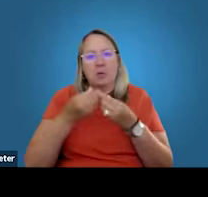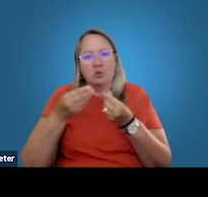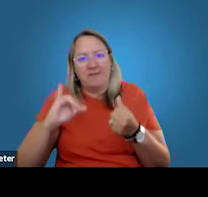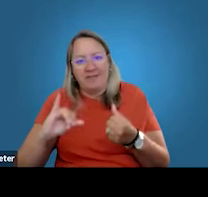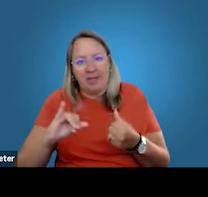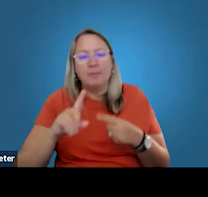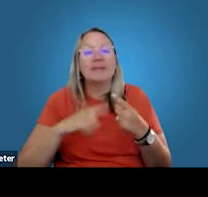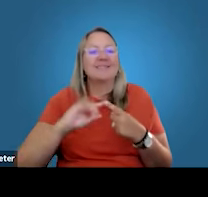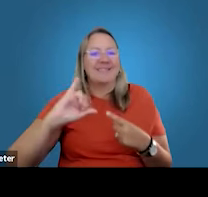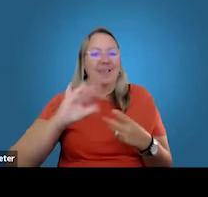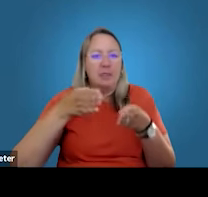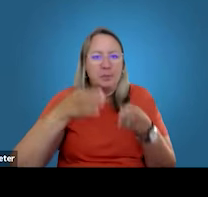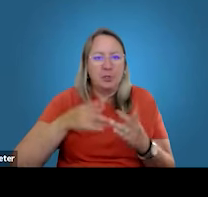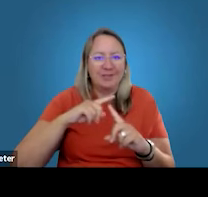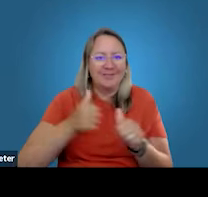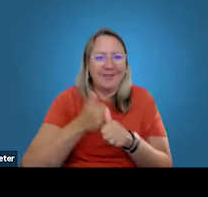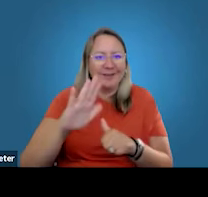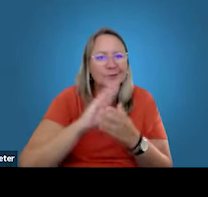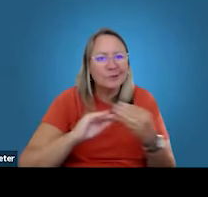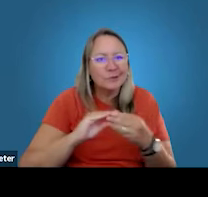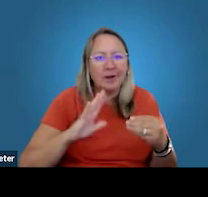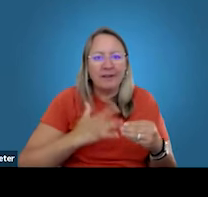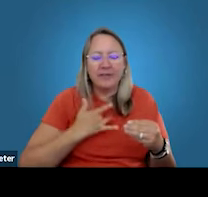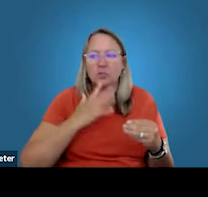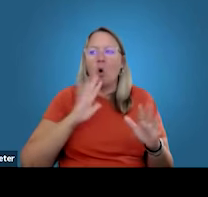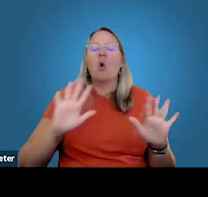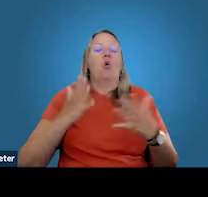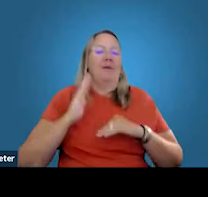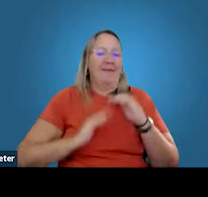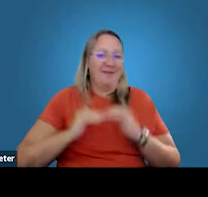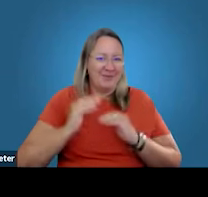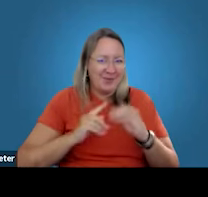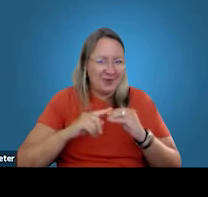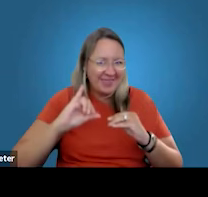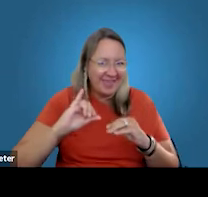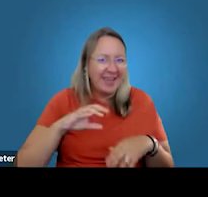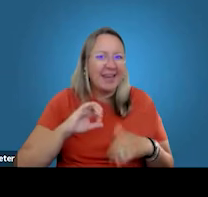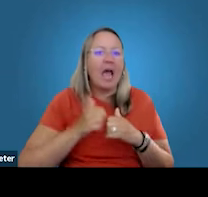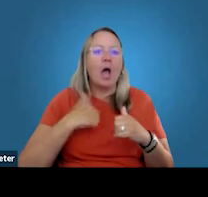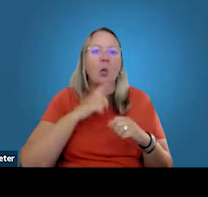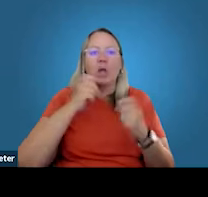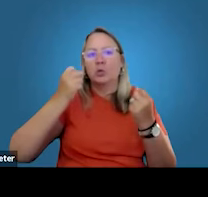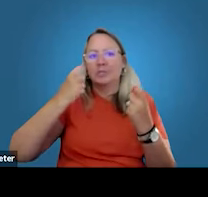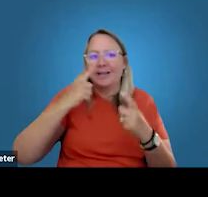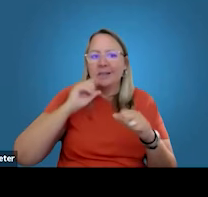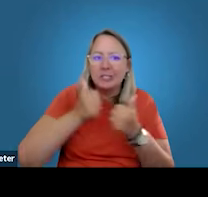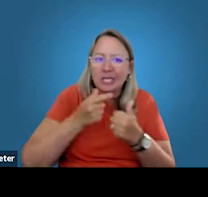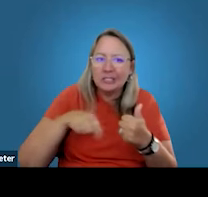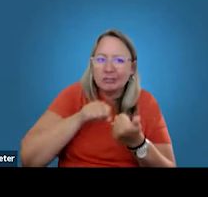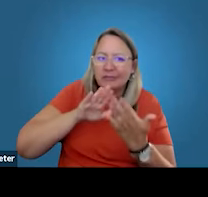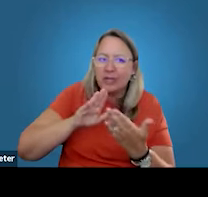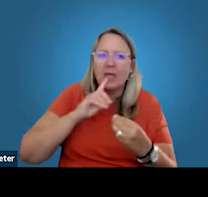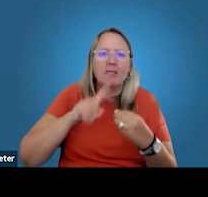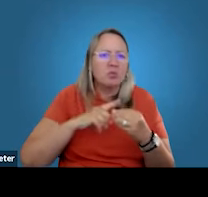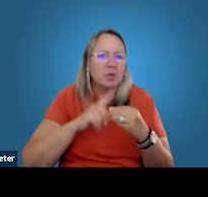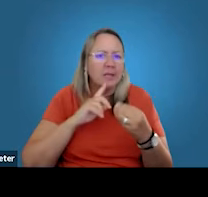then the person who's following your story feels really comfortable as they're progressing. They feel and understand the challenges that you're facing and that you